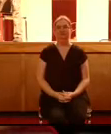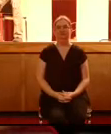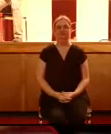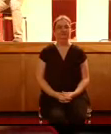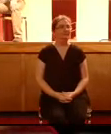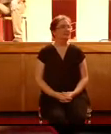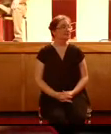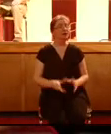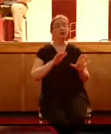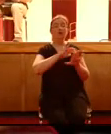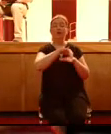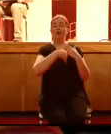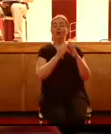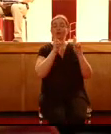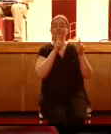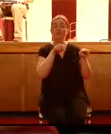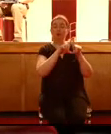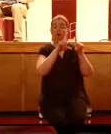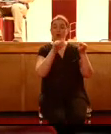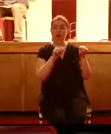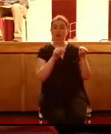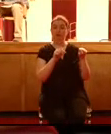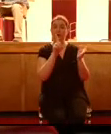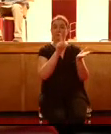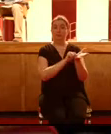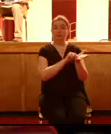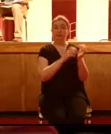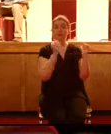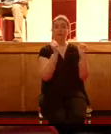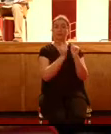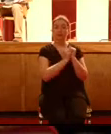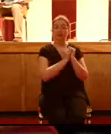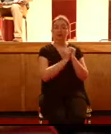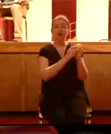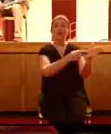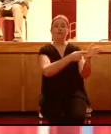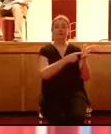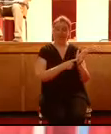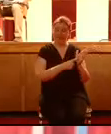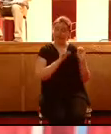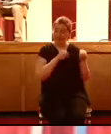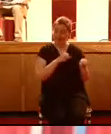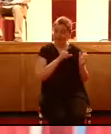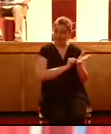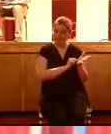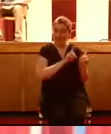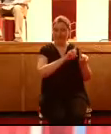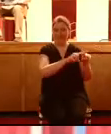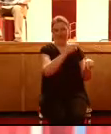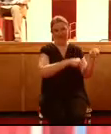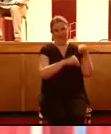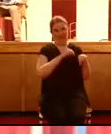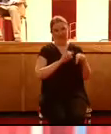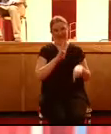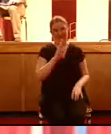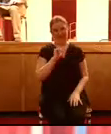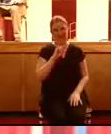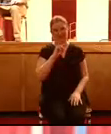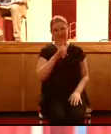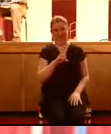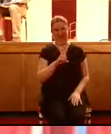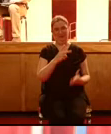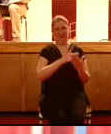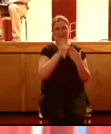All report cards are printed upon request, so they can be printed. But I'd like to go back to the band program because that's